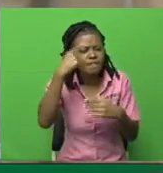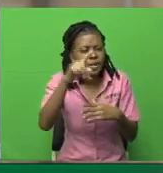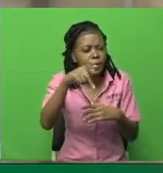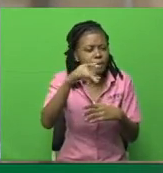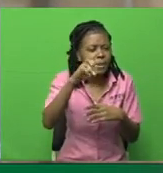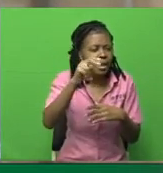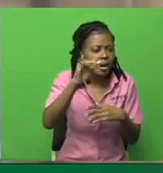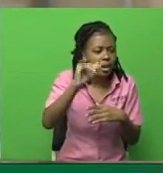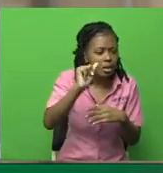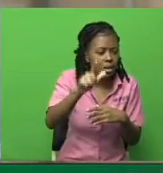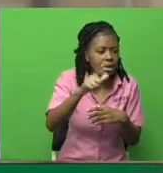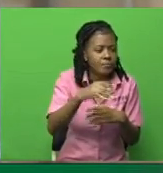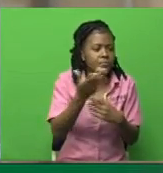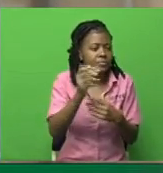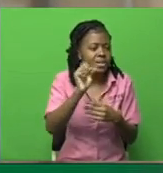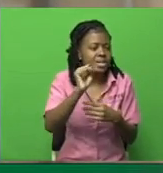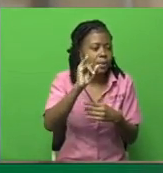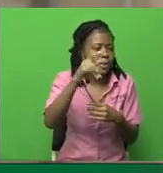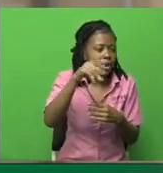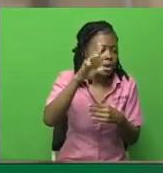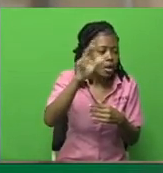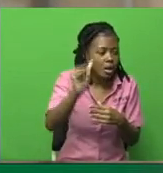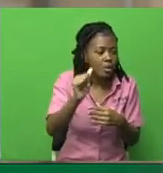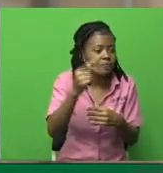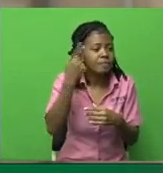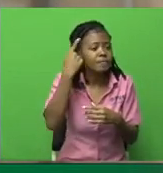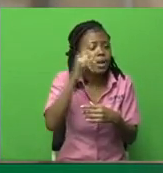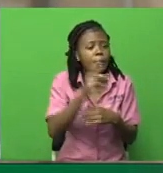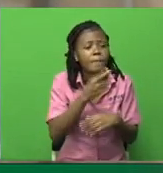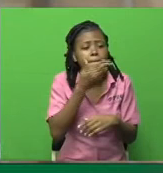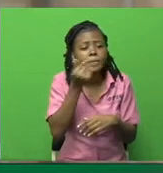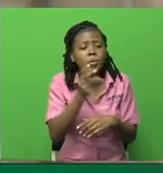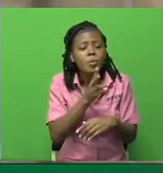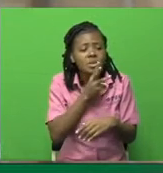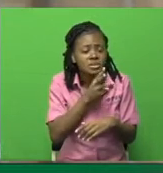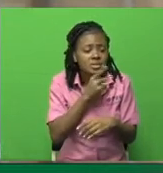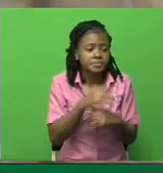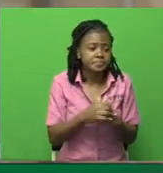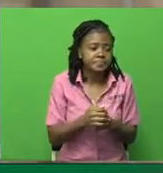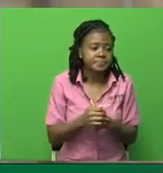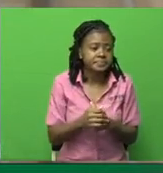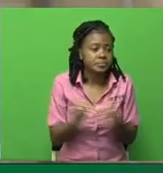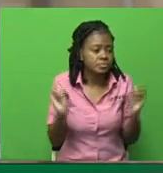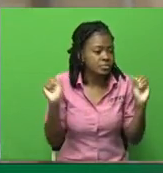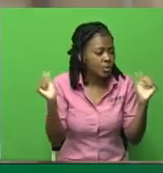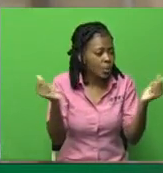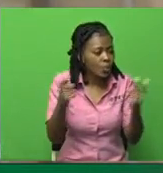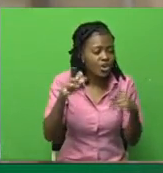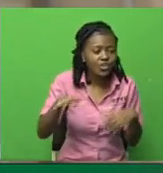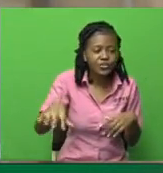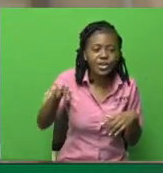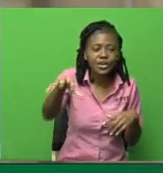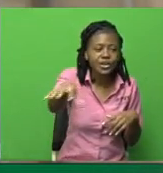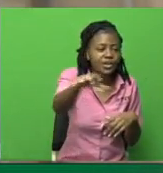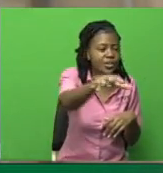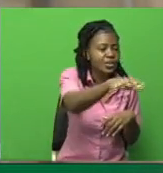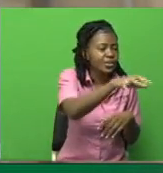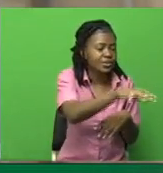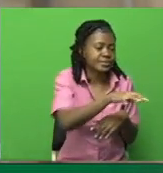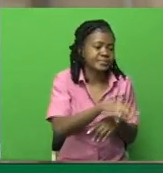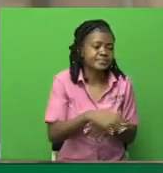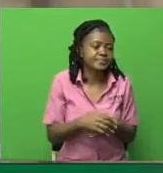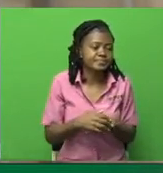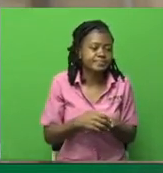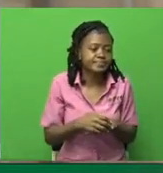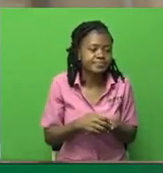Freeport to increase Water Production Productions targeting areas that are getting water 24 1 and